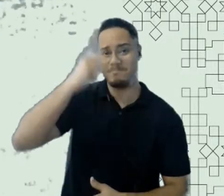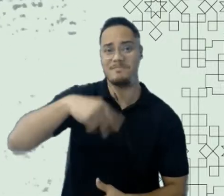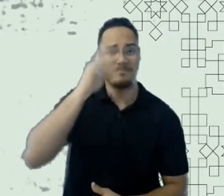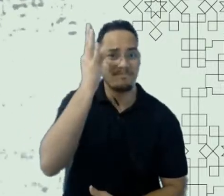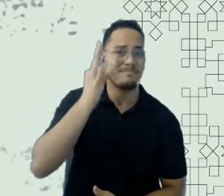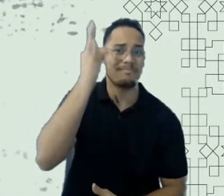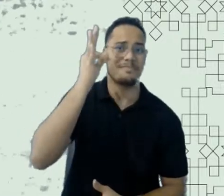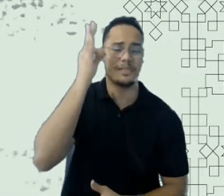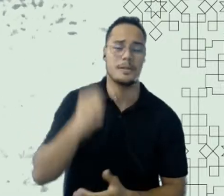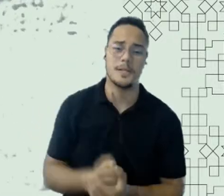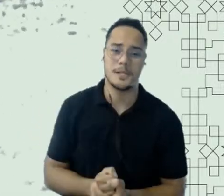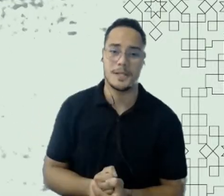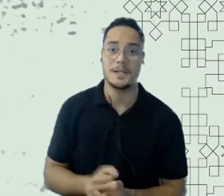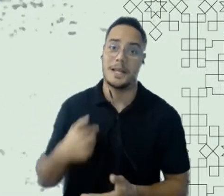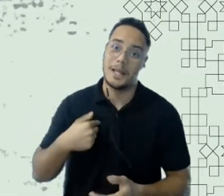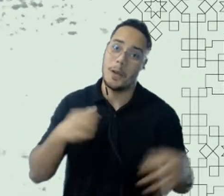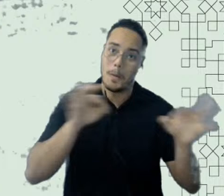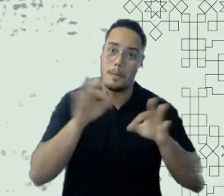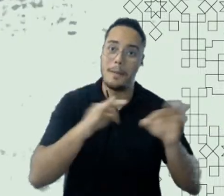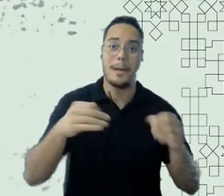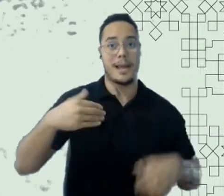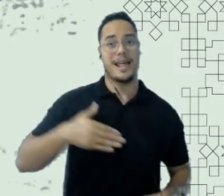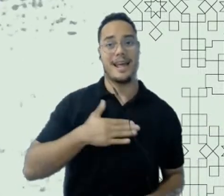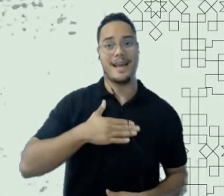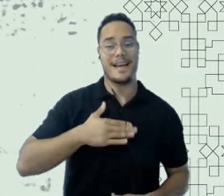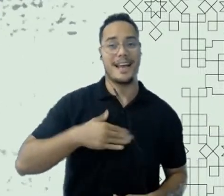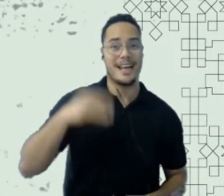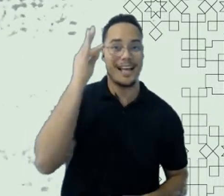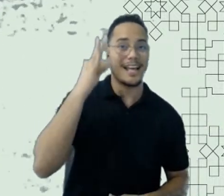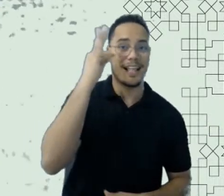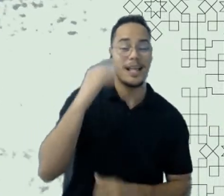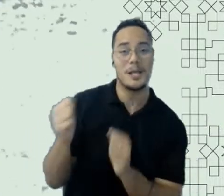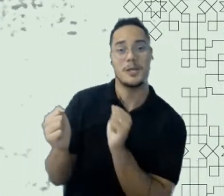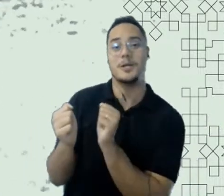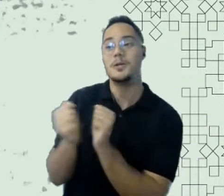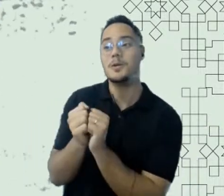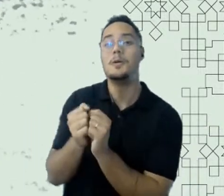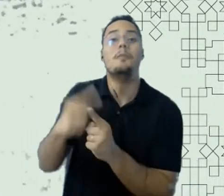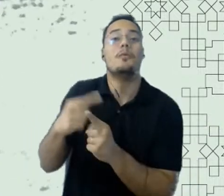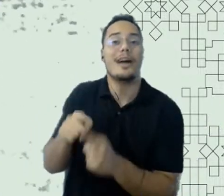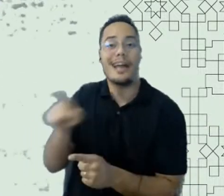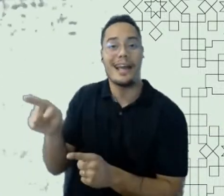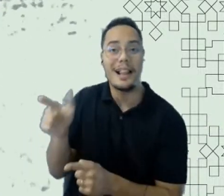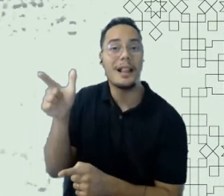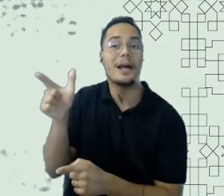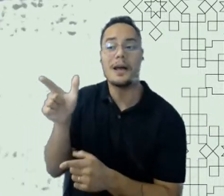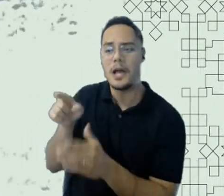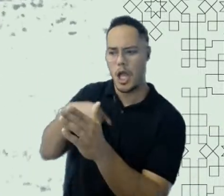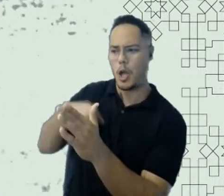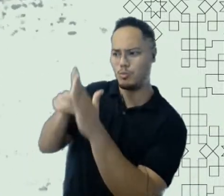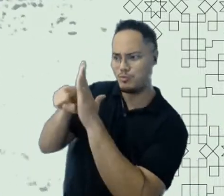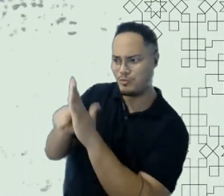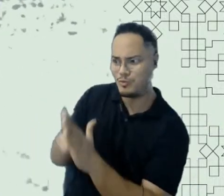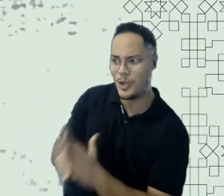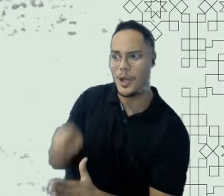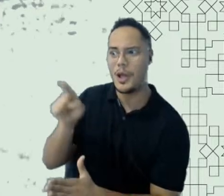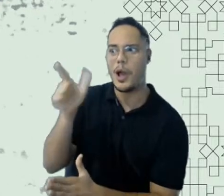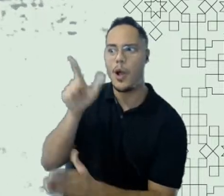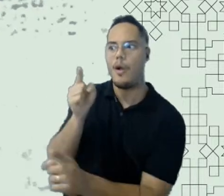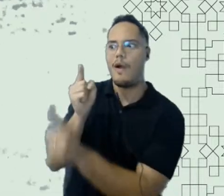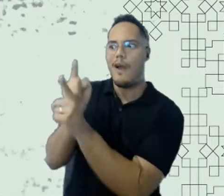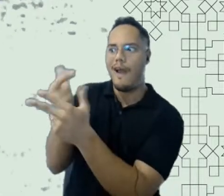so grateful for her for all those years. After that, I happened to meet her in person, and